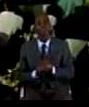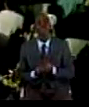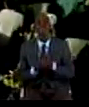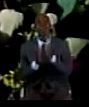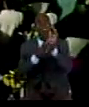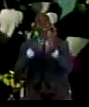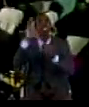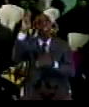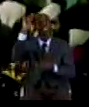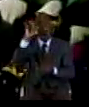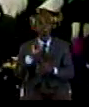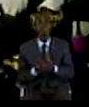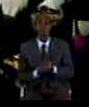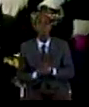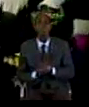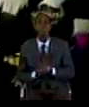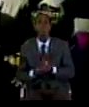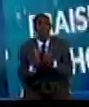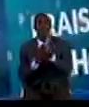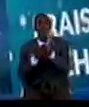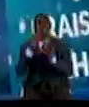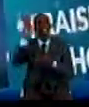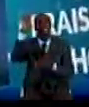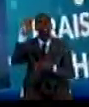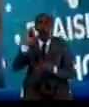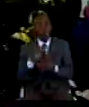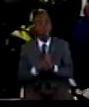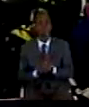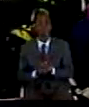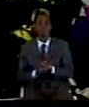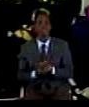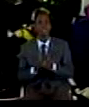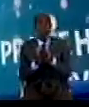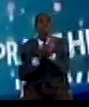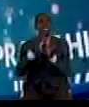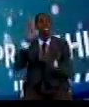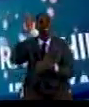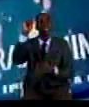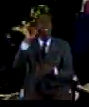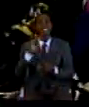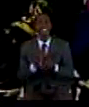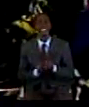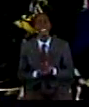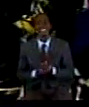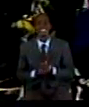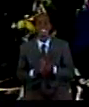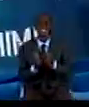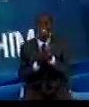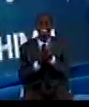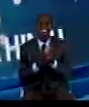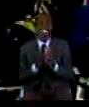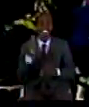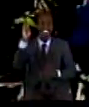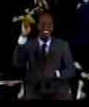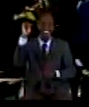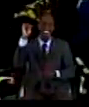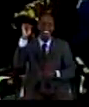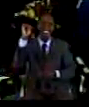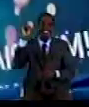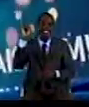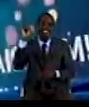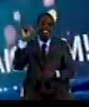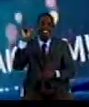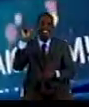Shout it. Praise him. Come on, shout it, say it. Praise him. Shout it. Praise him. For the last time. Praise him.